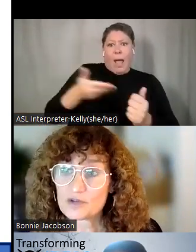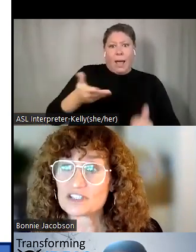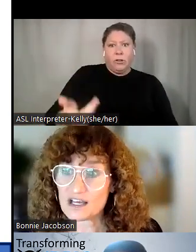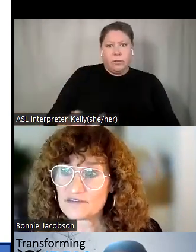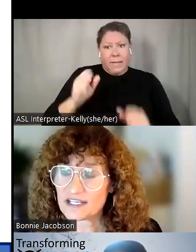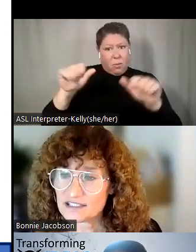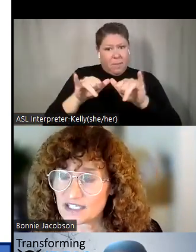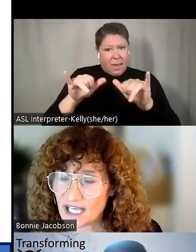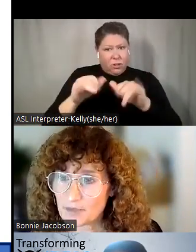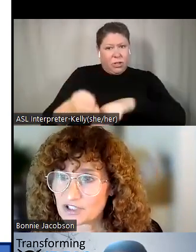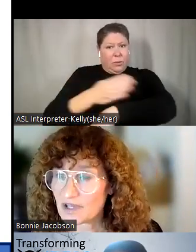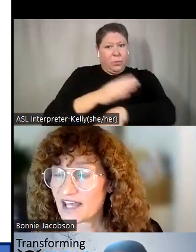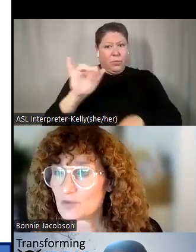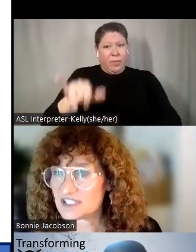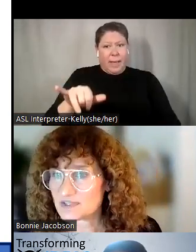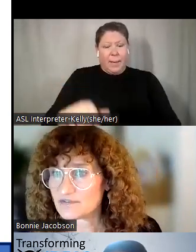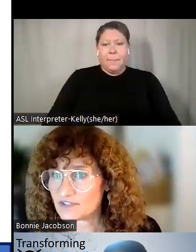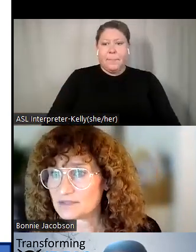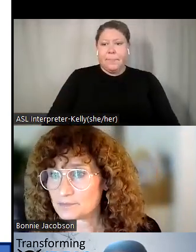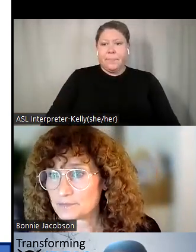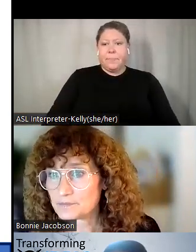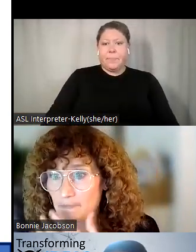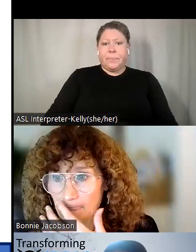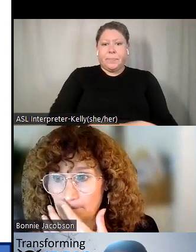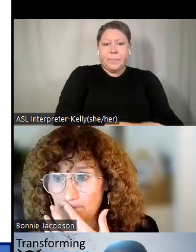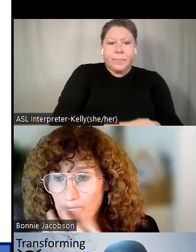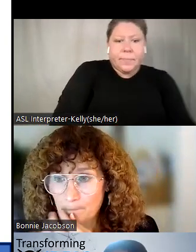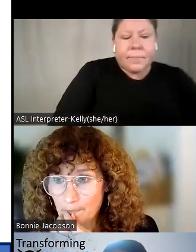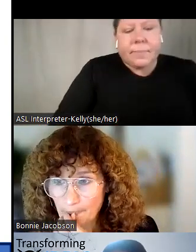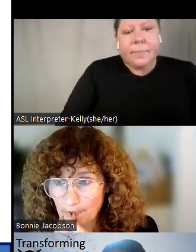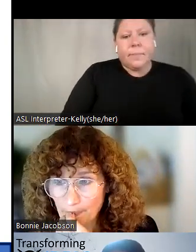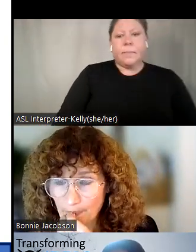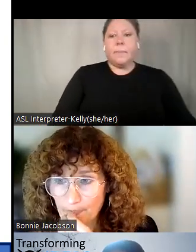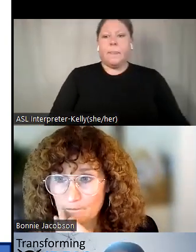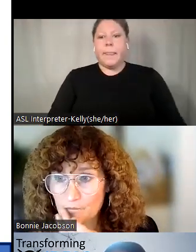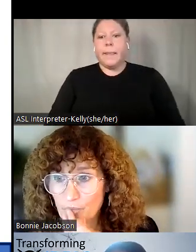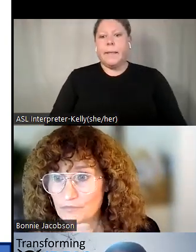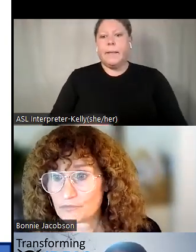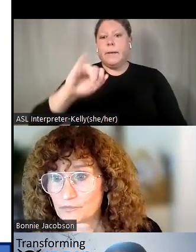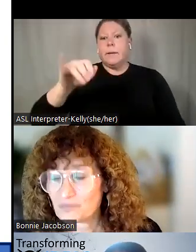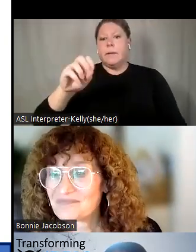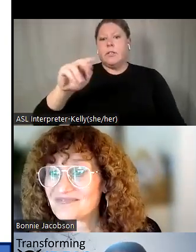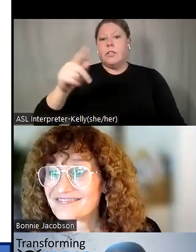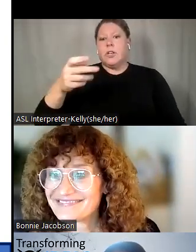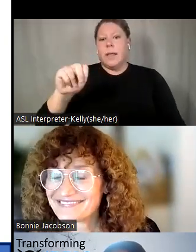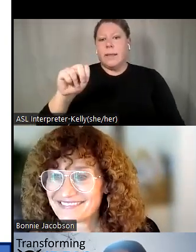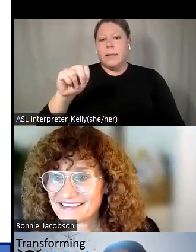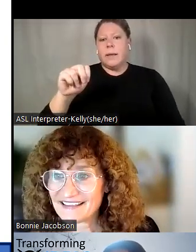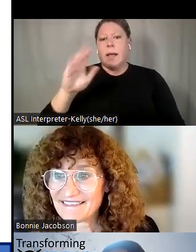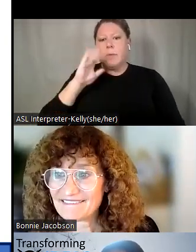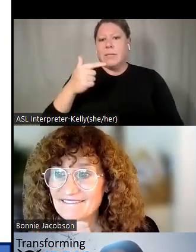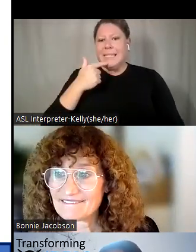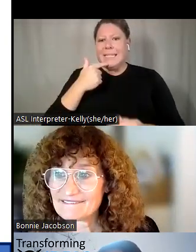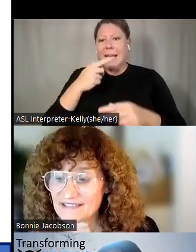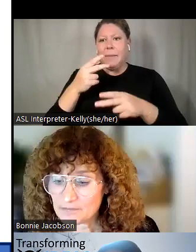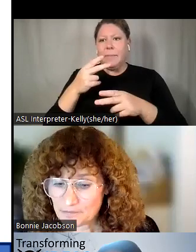So I know there's a lot of activity happening around that one specifically. And I'll Wonderful. just say, Oh. sorry, I'll just say briefly that it